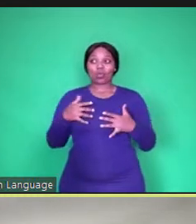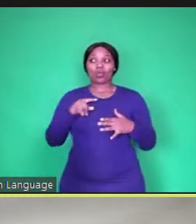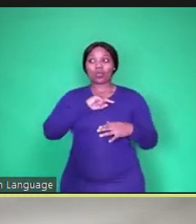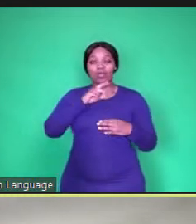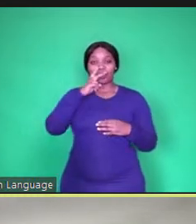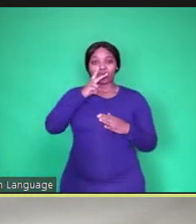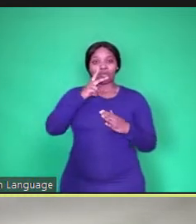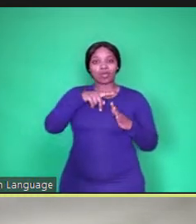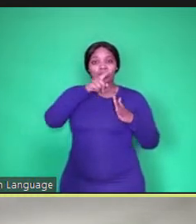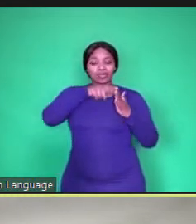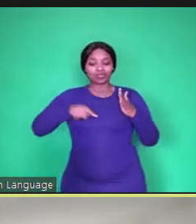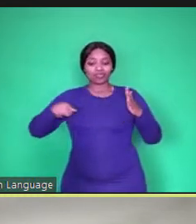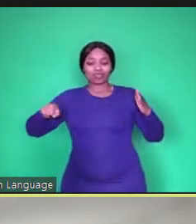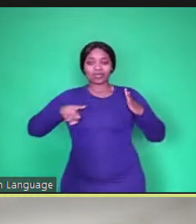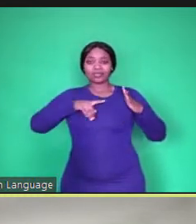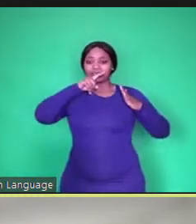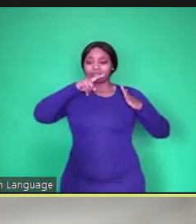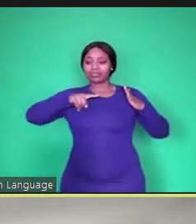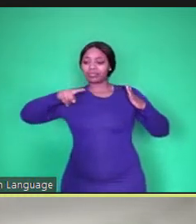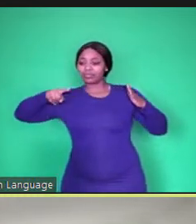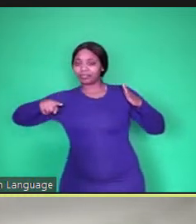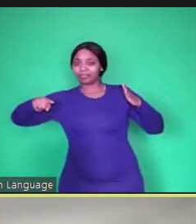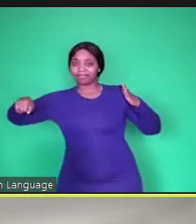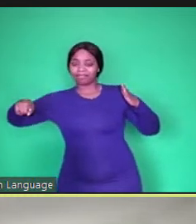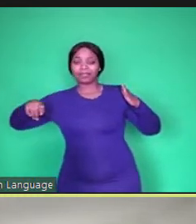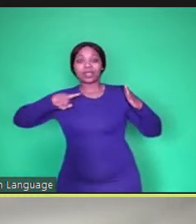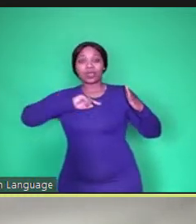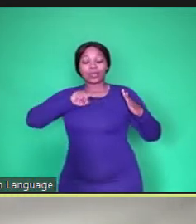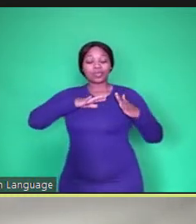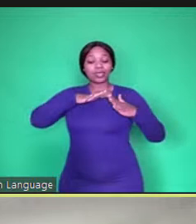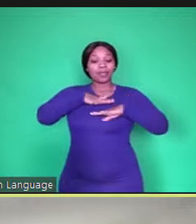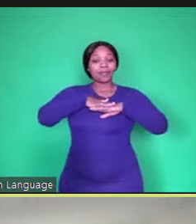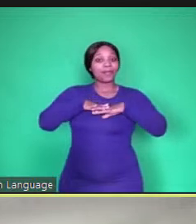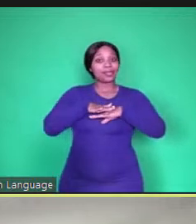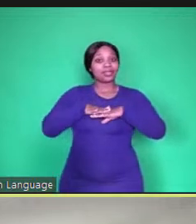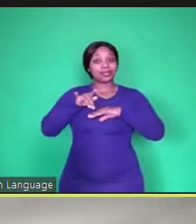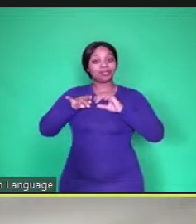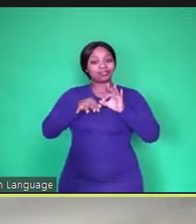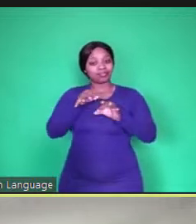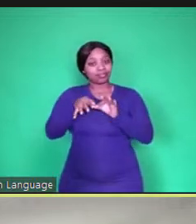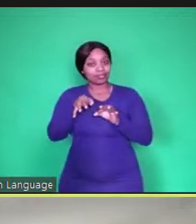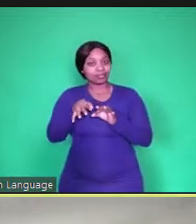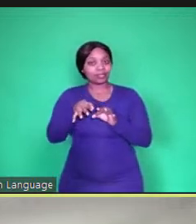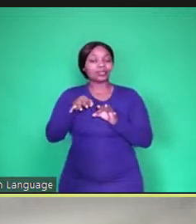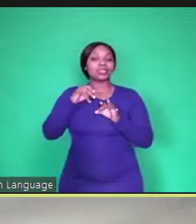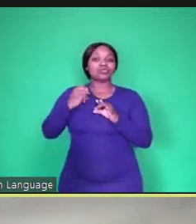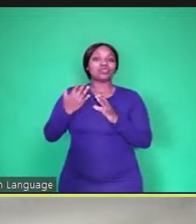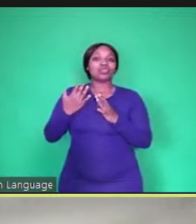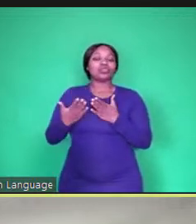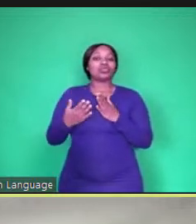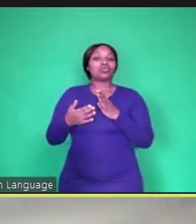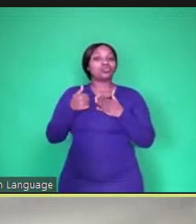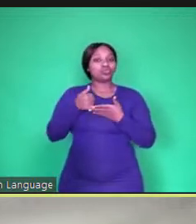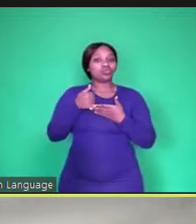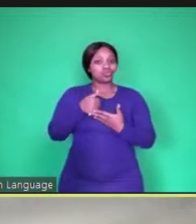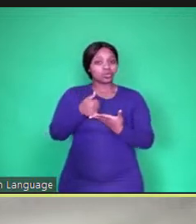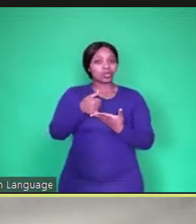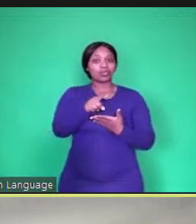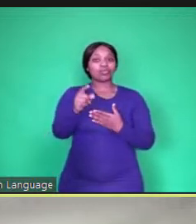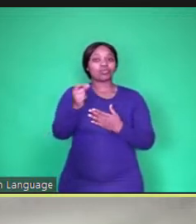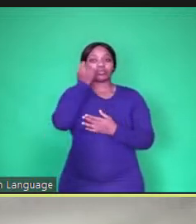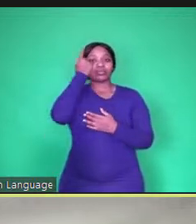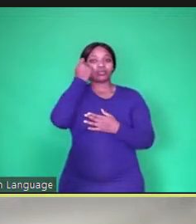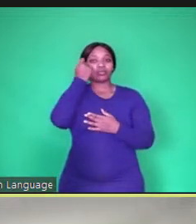them. So these are just basic descriptives, and to give you a help in understanding how it works,